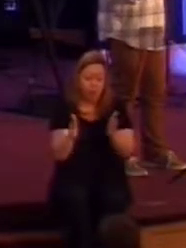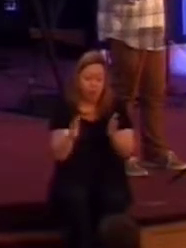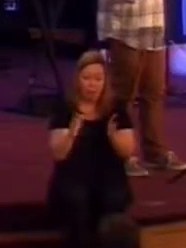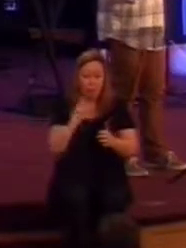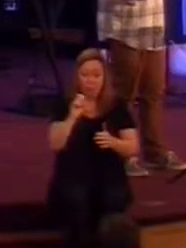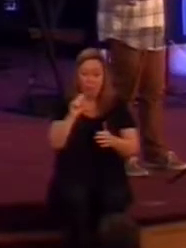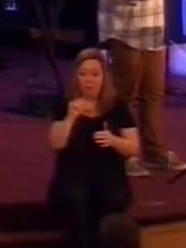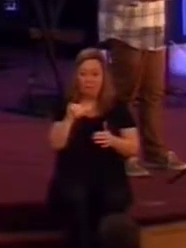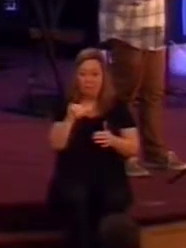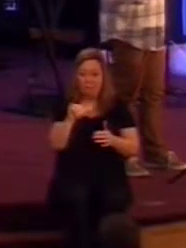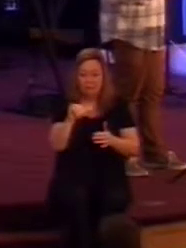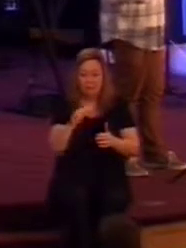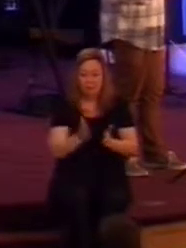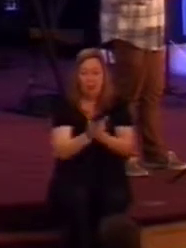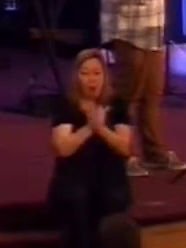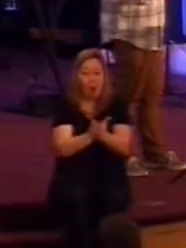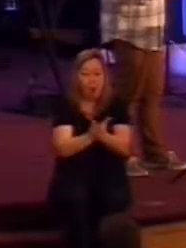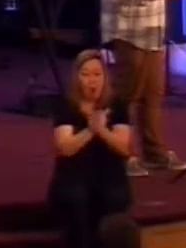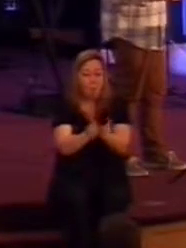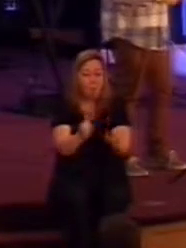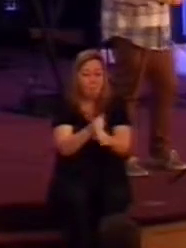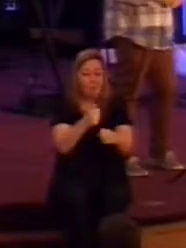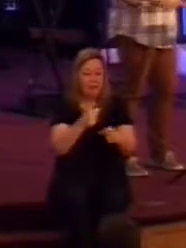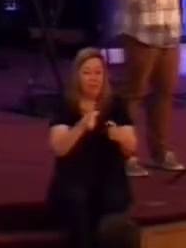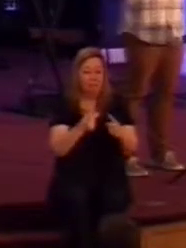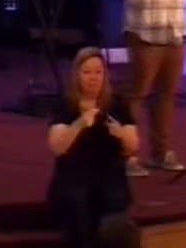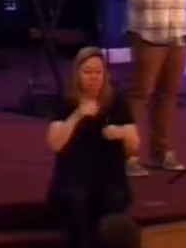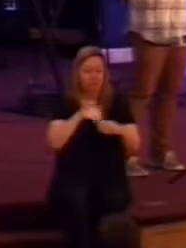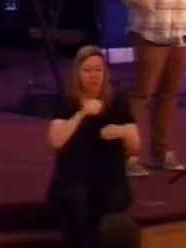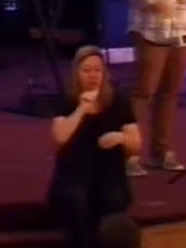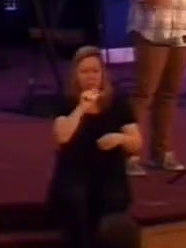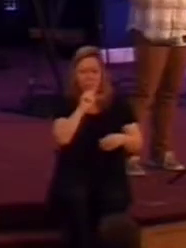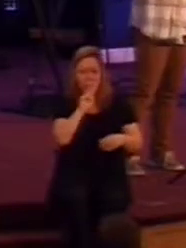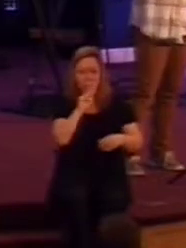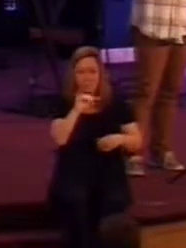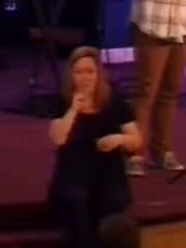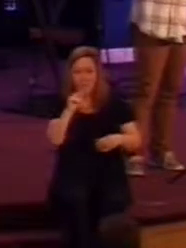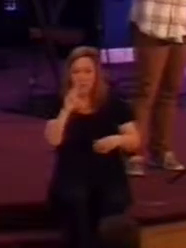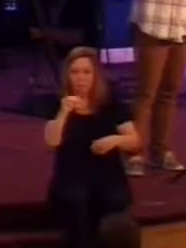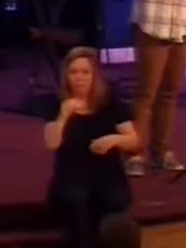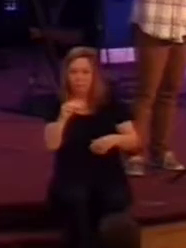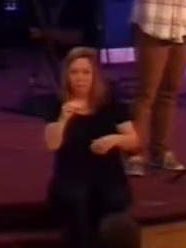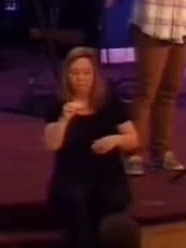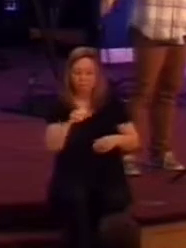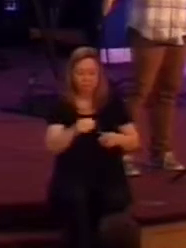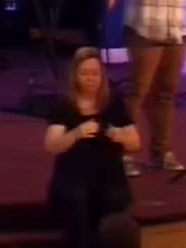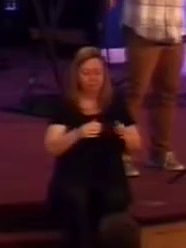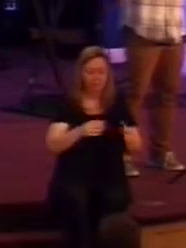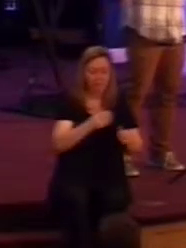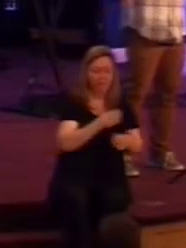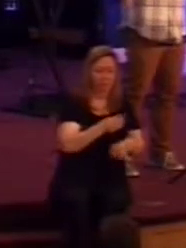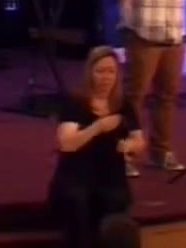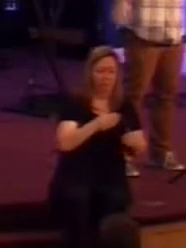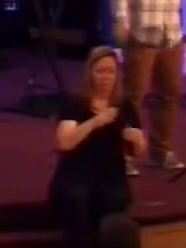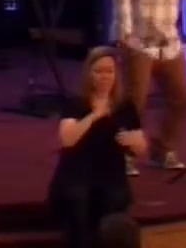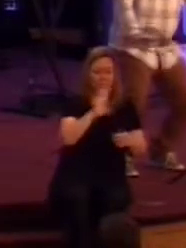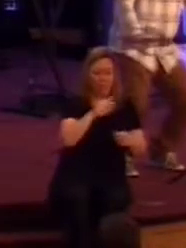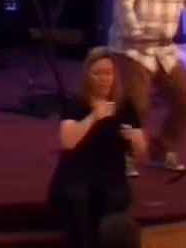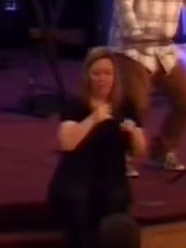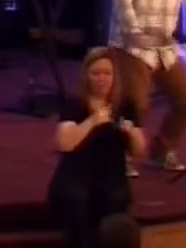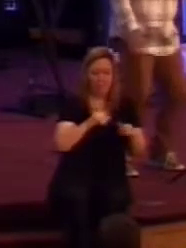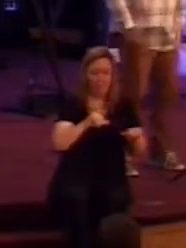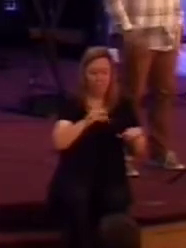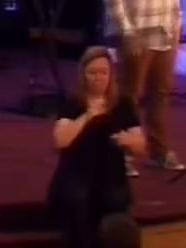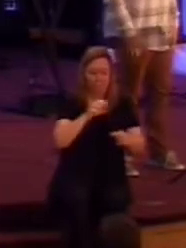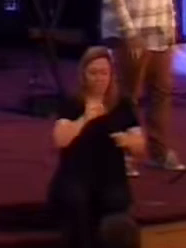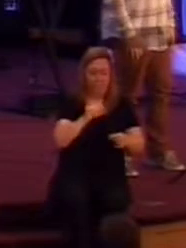rust bucket boat that was made out of aluminum. It was like 14 feet long and only about 30 inches wide, and so you couldn't really stand up in it. You know, you